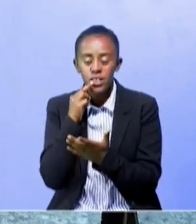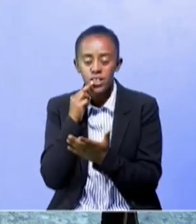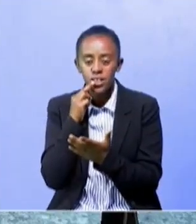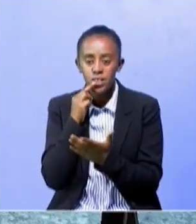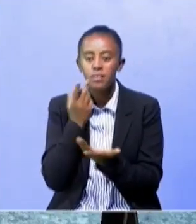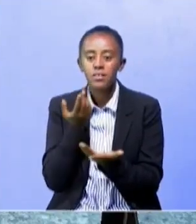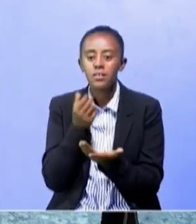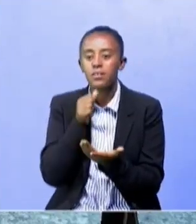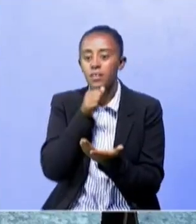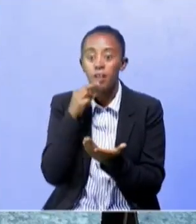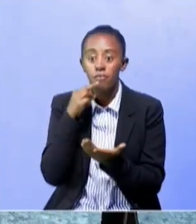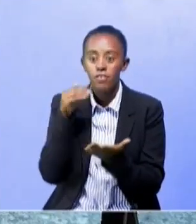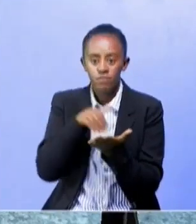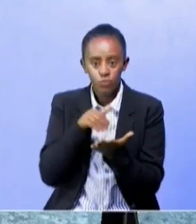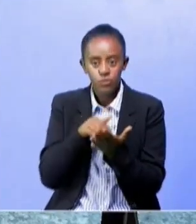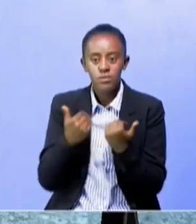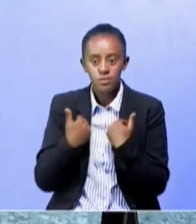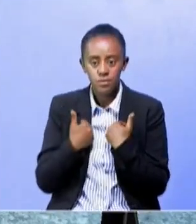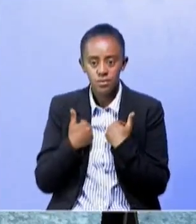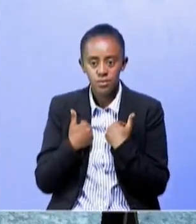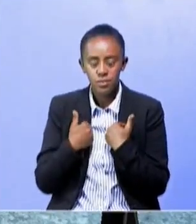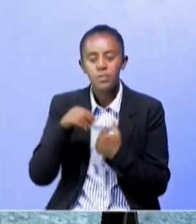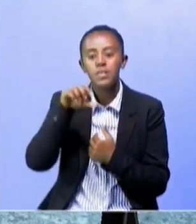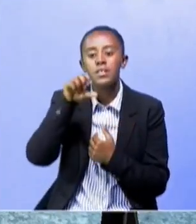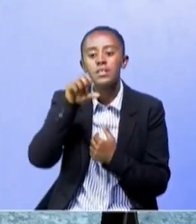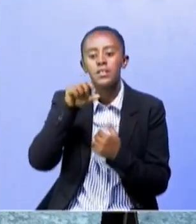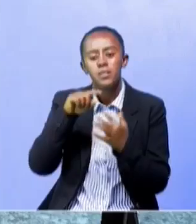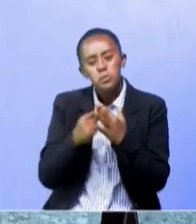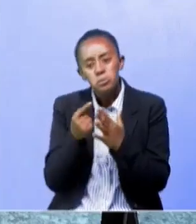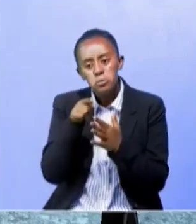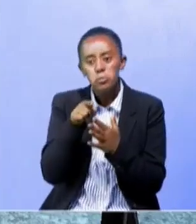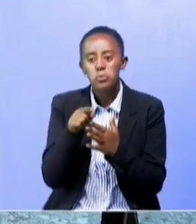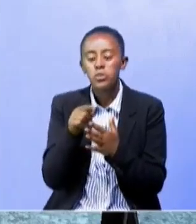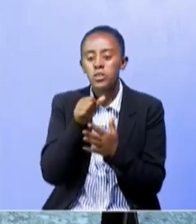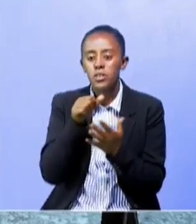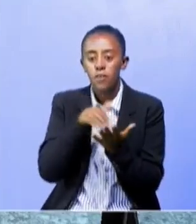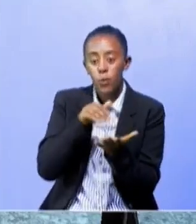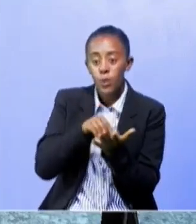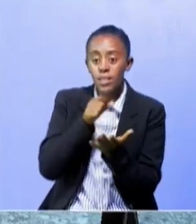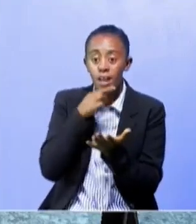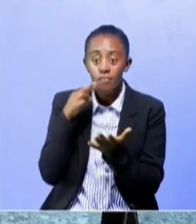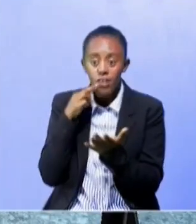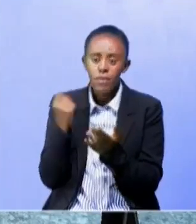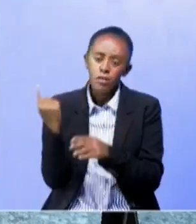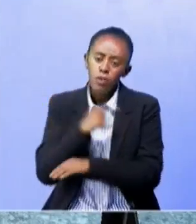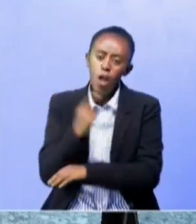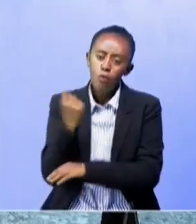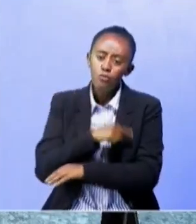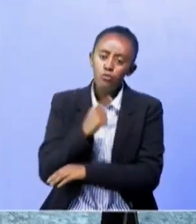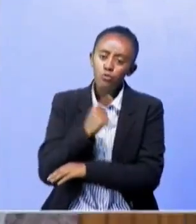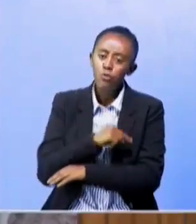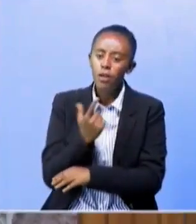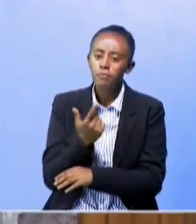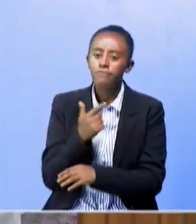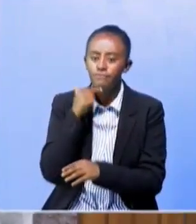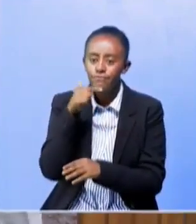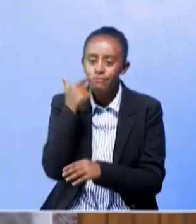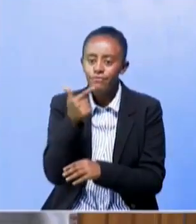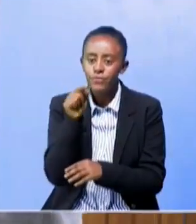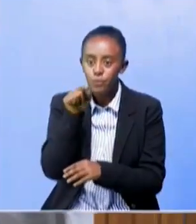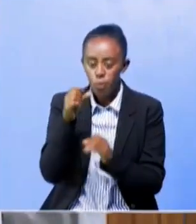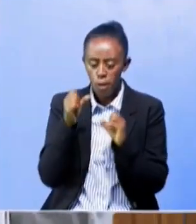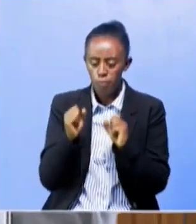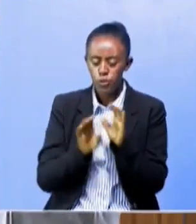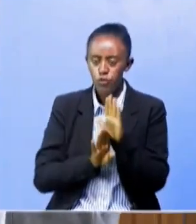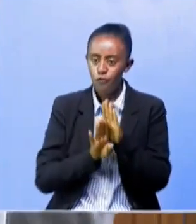adverb. Therefore, since you are using these frequency adverbs in day-to-day language, I'm sure that you are able to